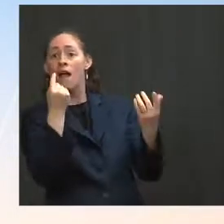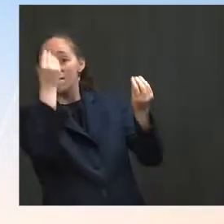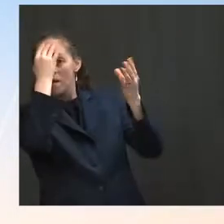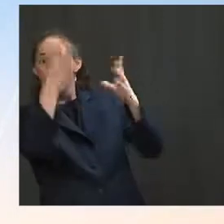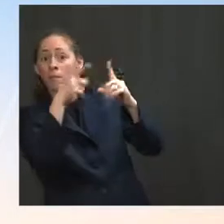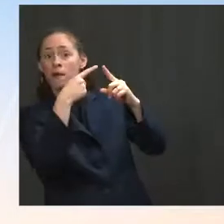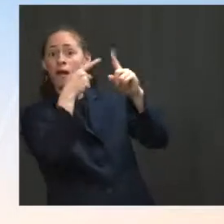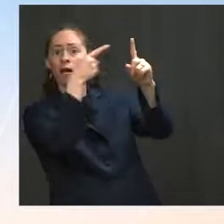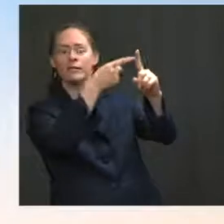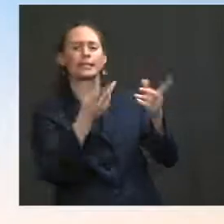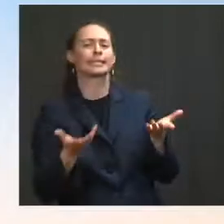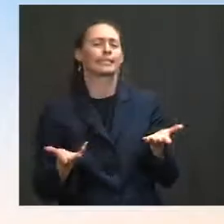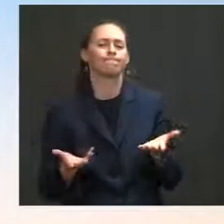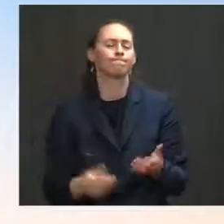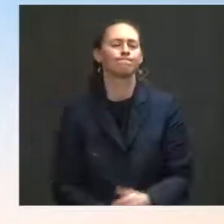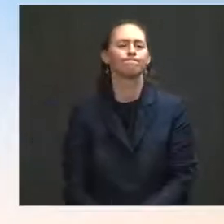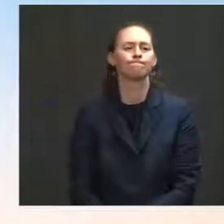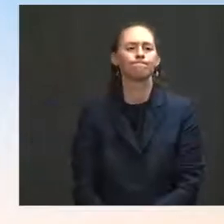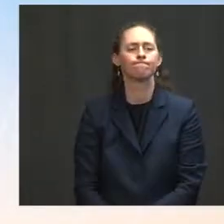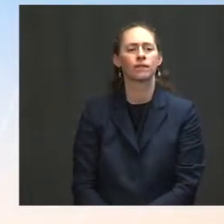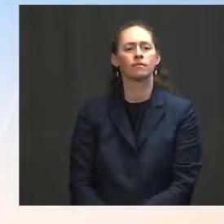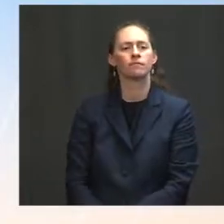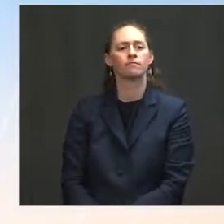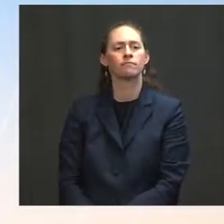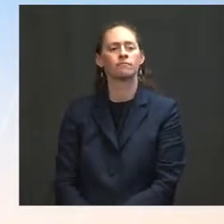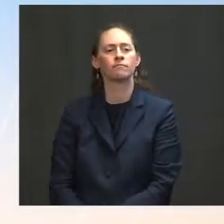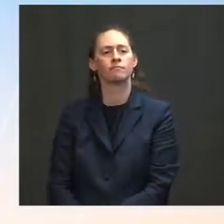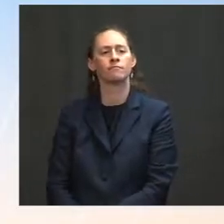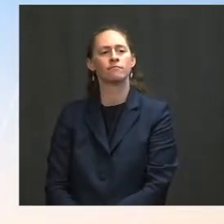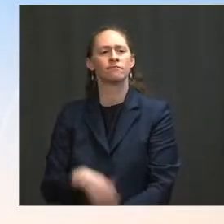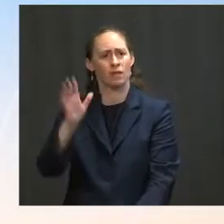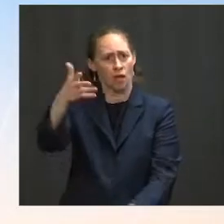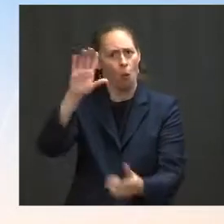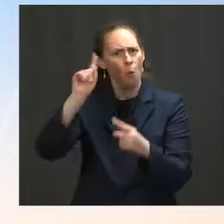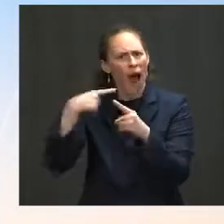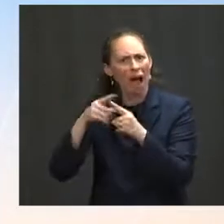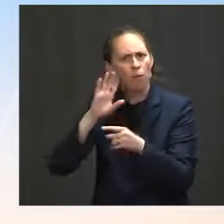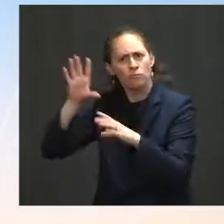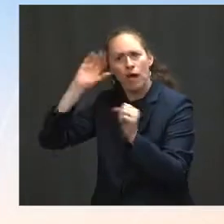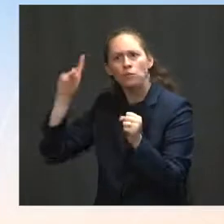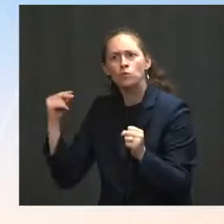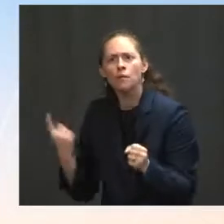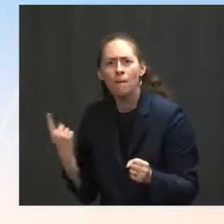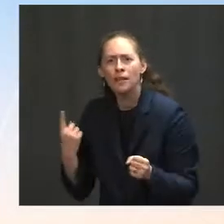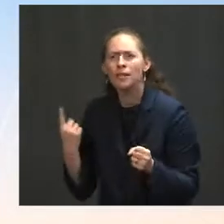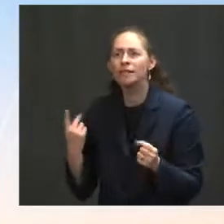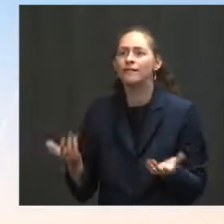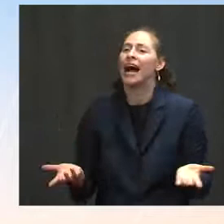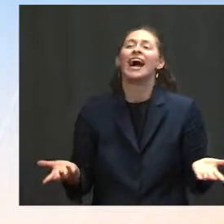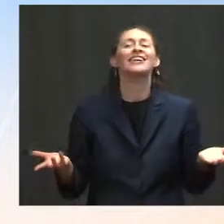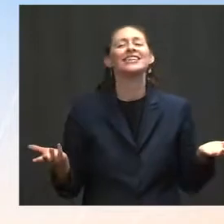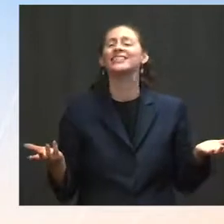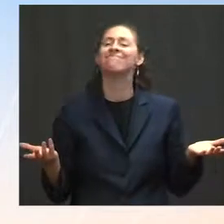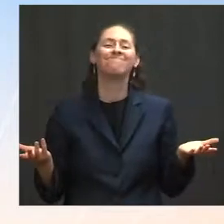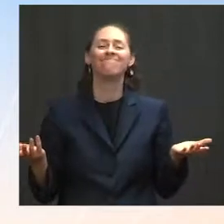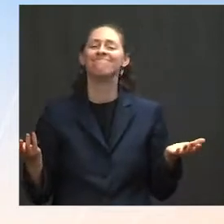Did the president express when he would take this action? I'm just not going to have more to read out for you on operational details or specifics.